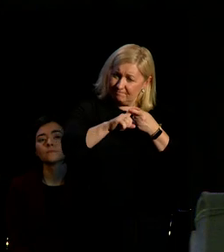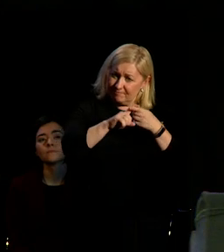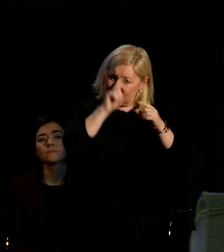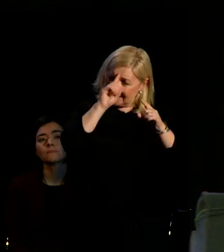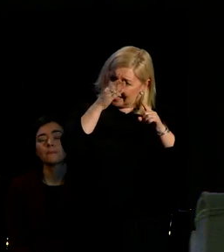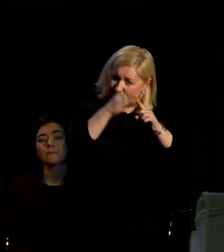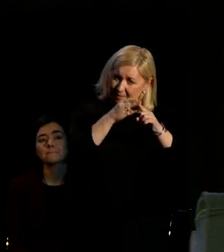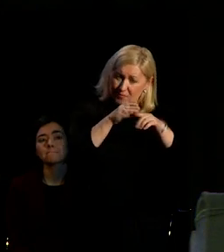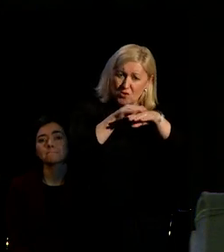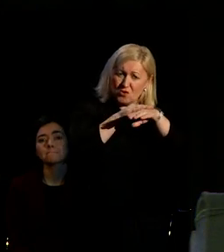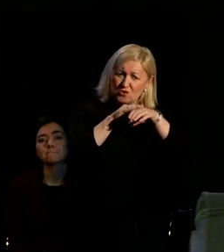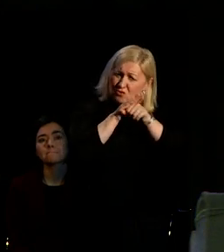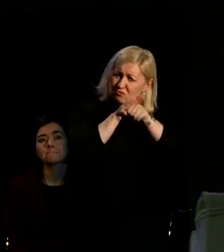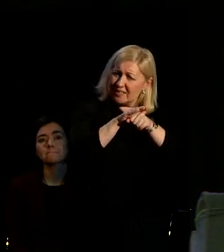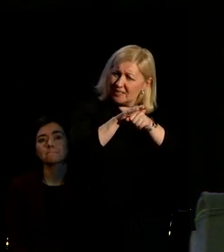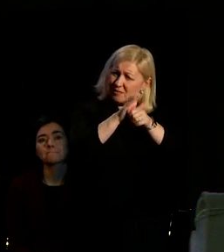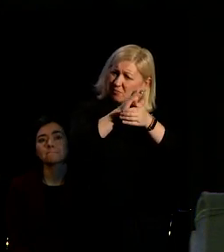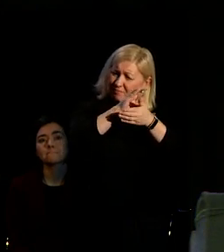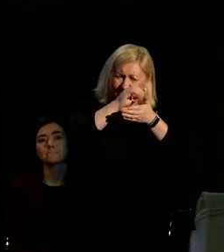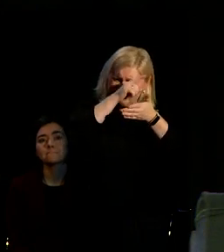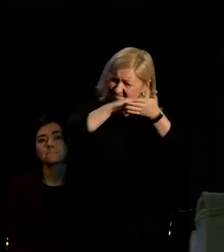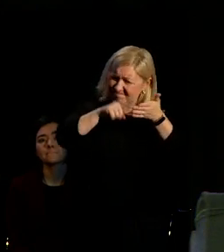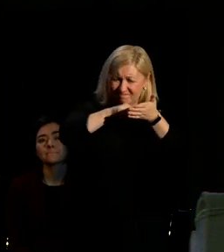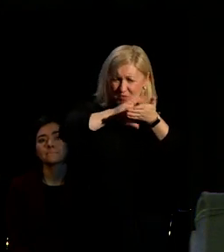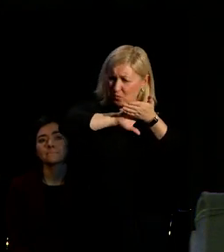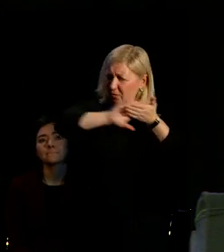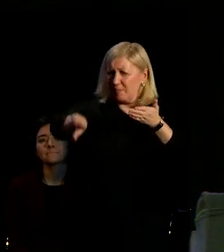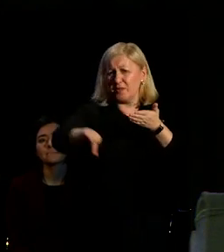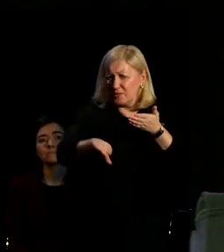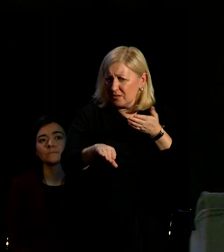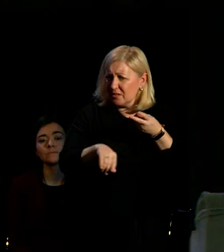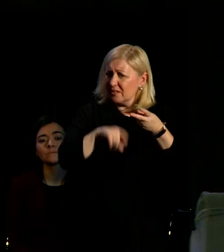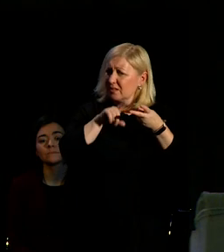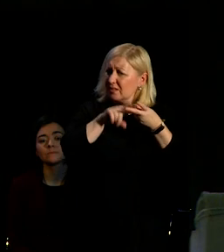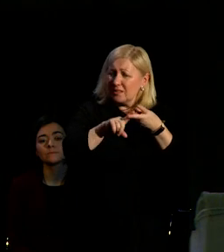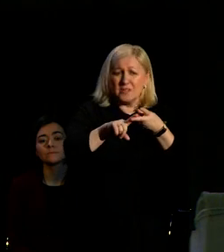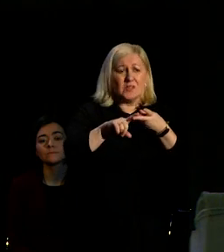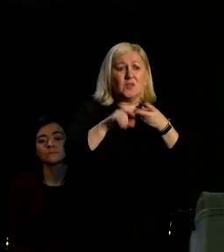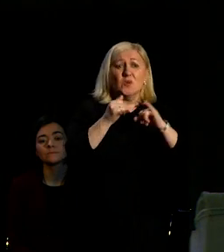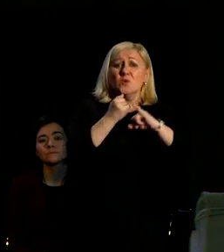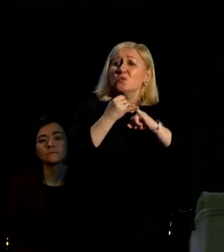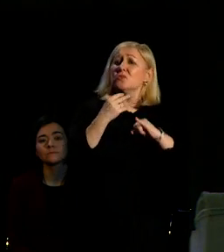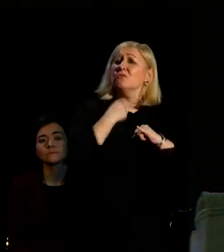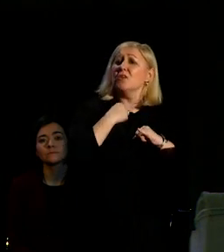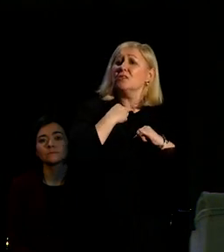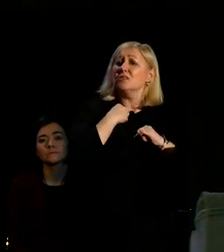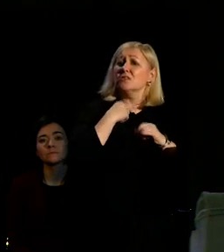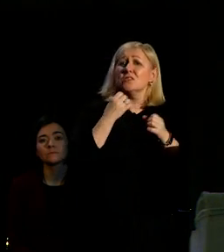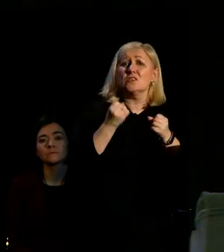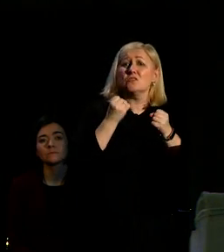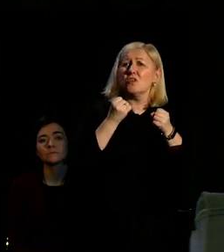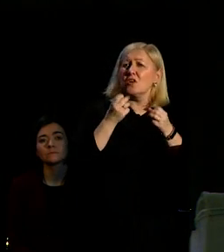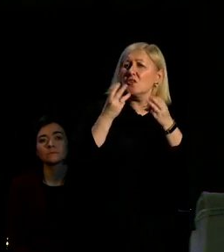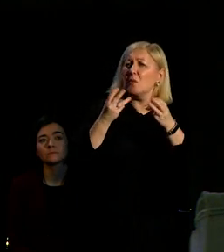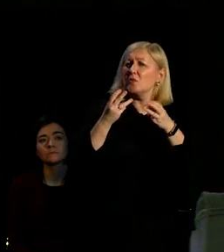eradicating racism from our midst and to silence those voices that seek